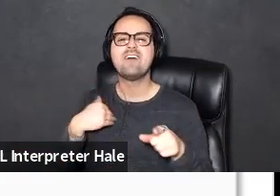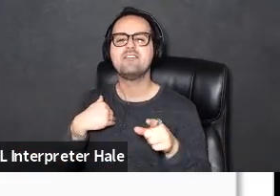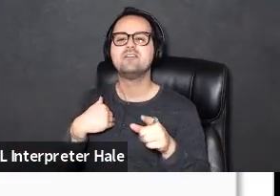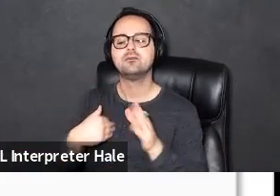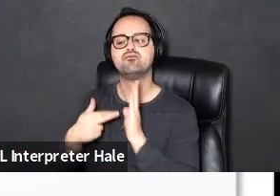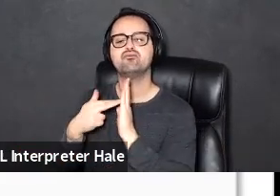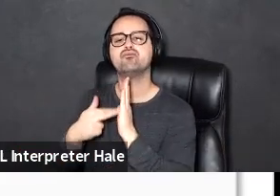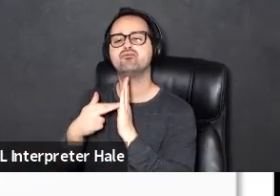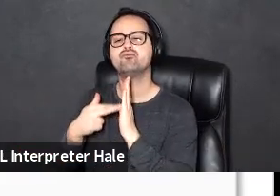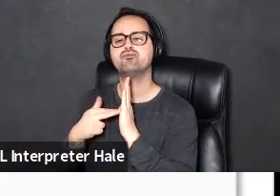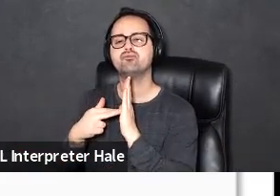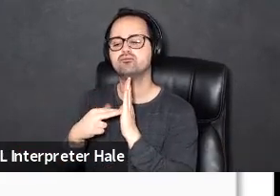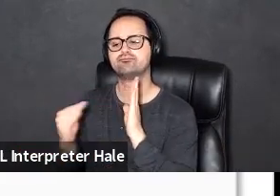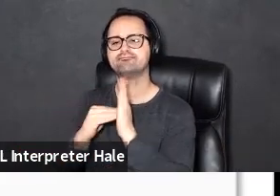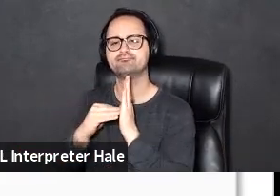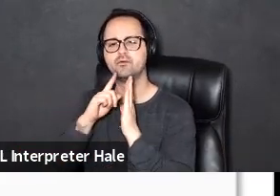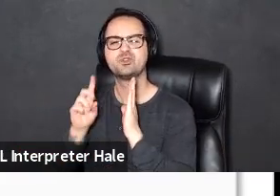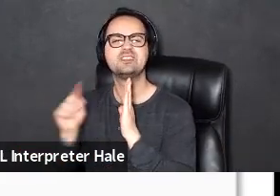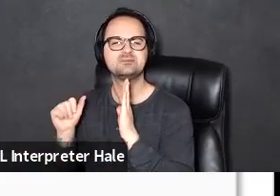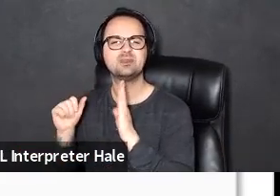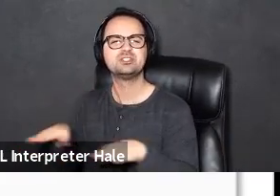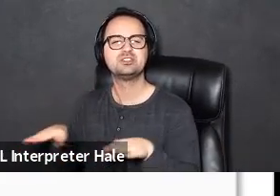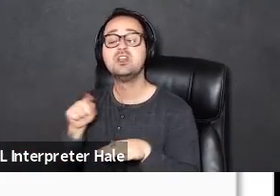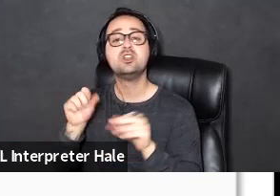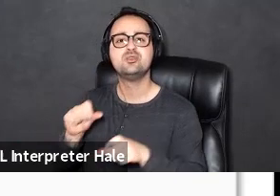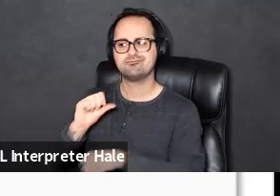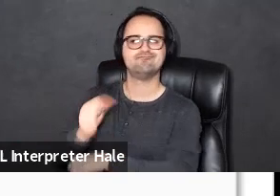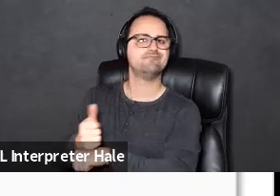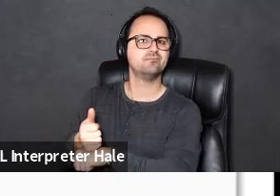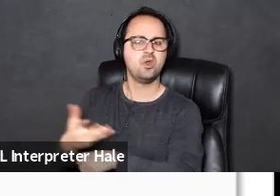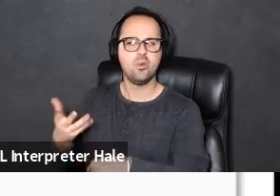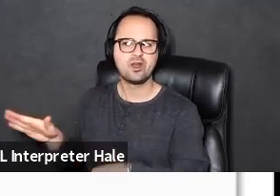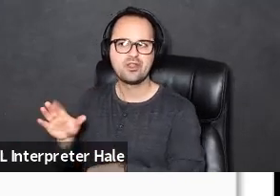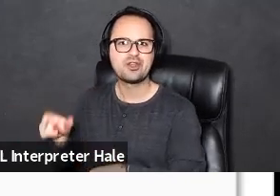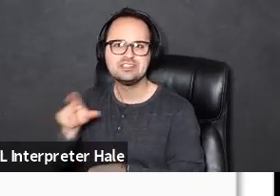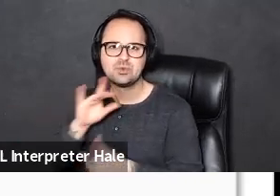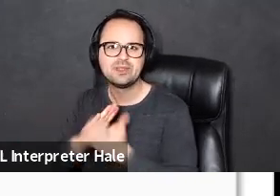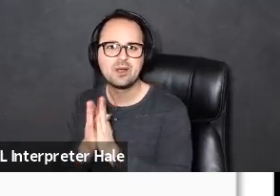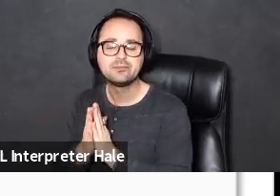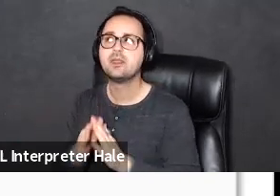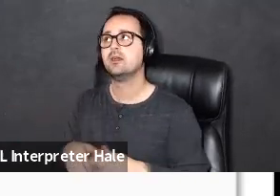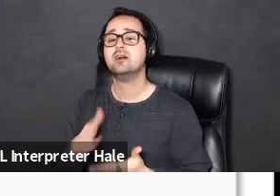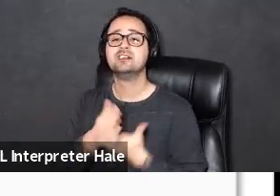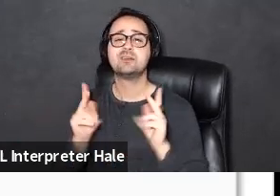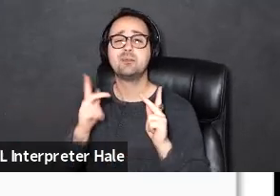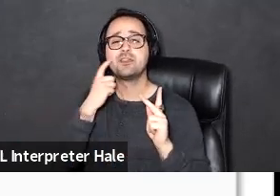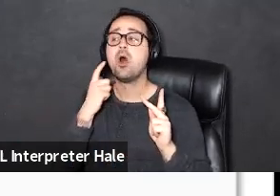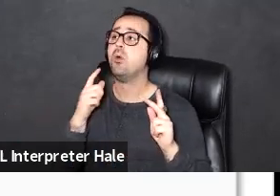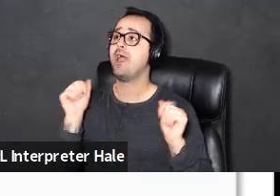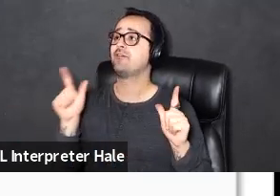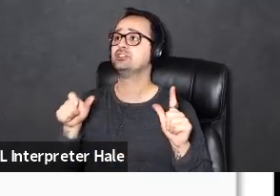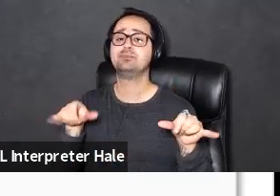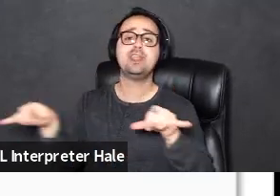And you can divide those assets based on what you think your children's needs are going to be. You know, some people think everything should be equal and that's their